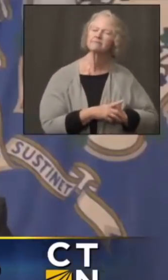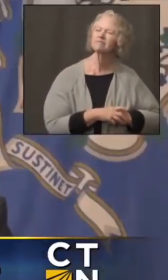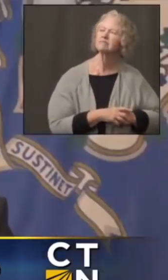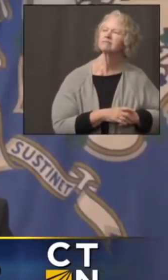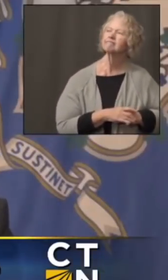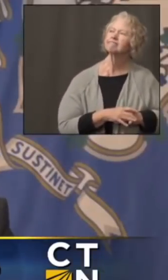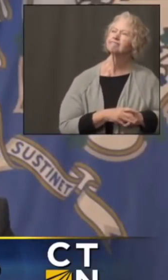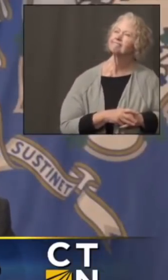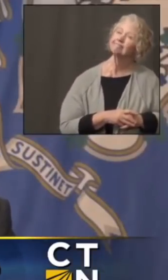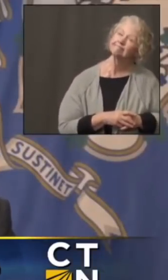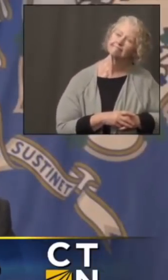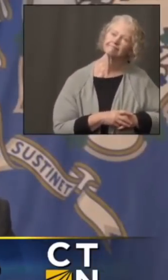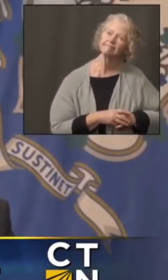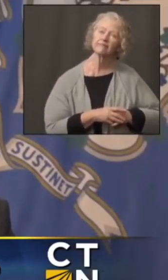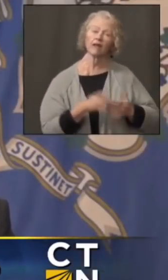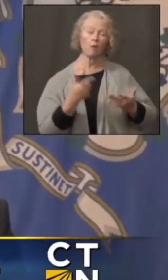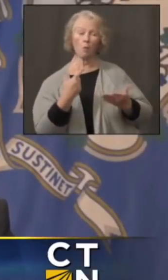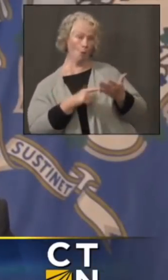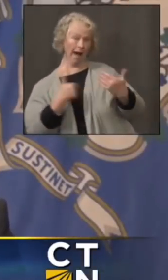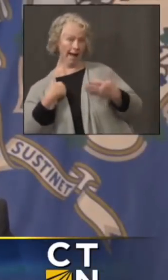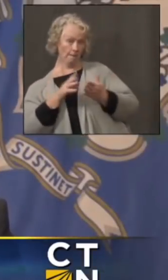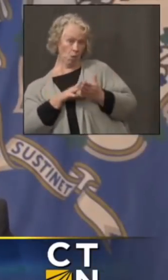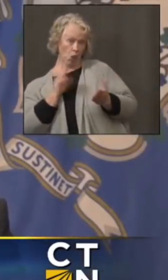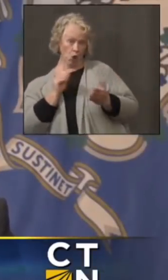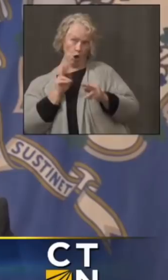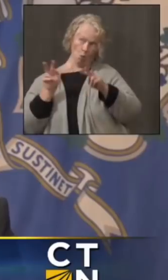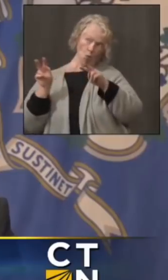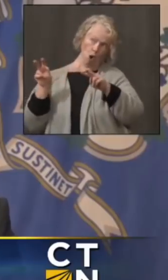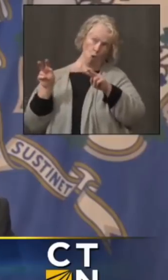What have I learned from that European example?